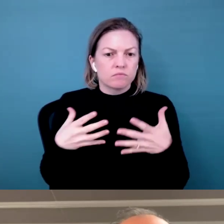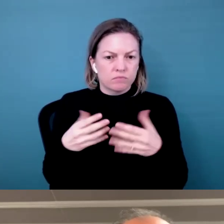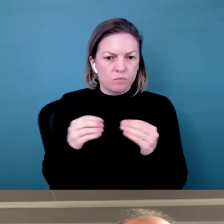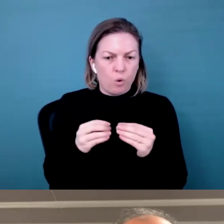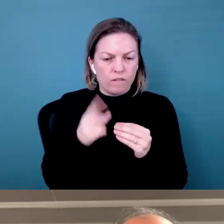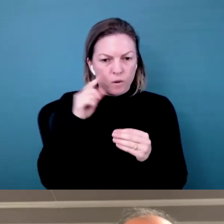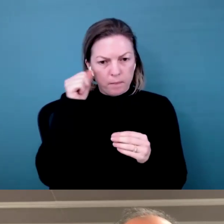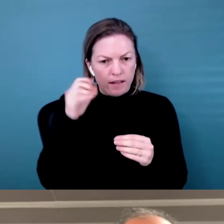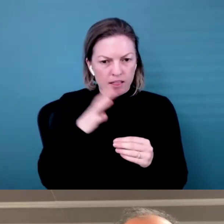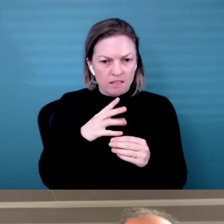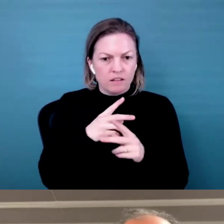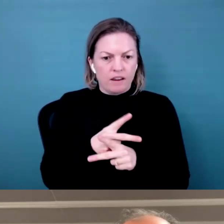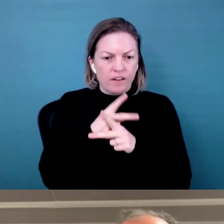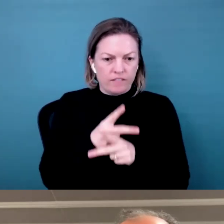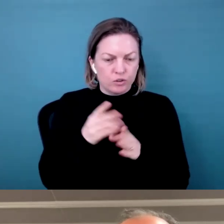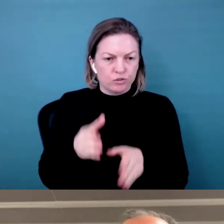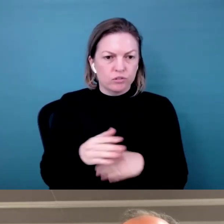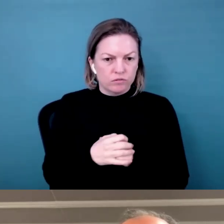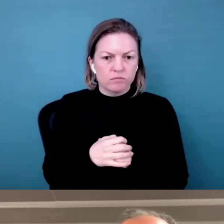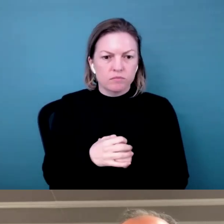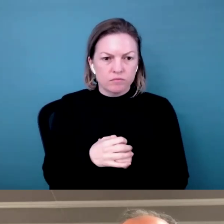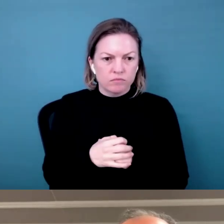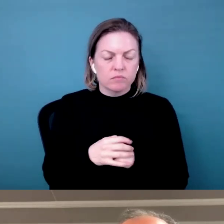But we do need to highlight